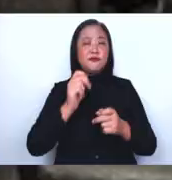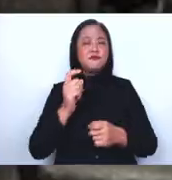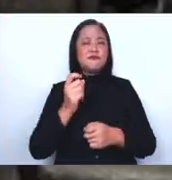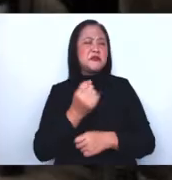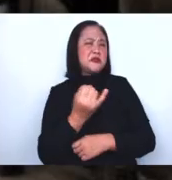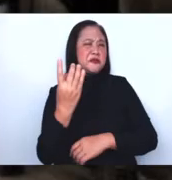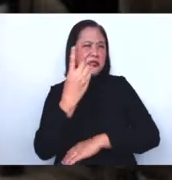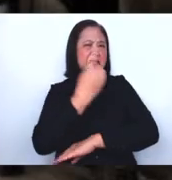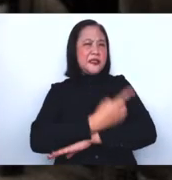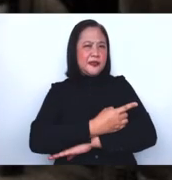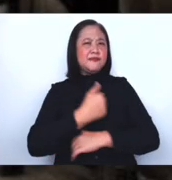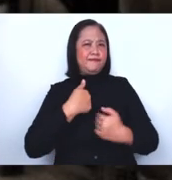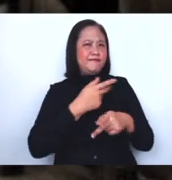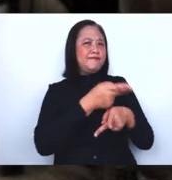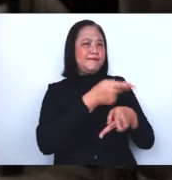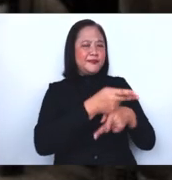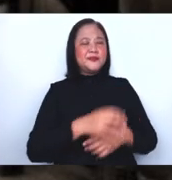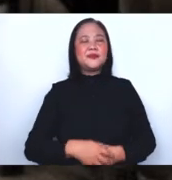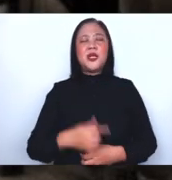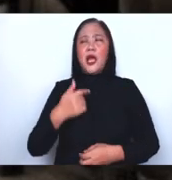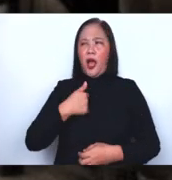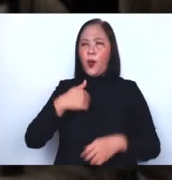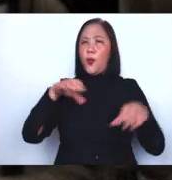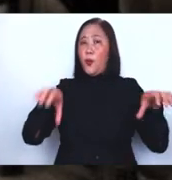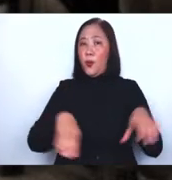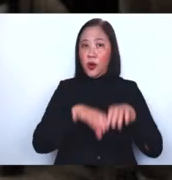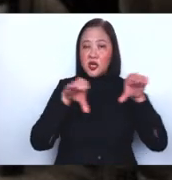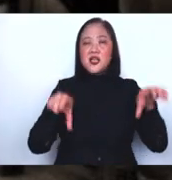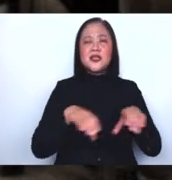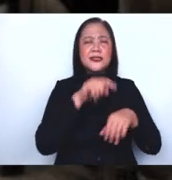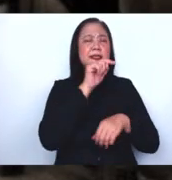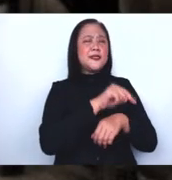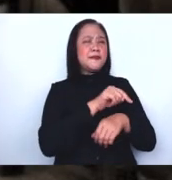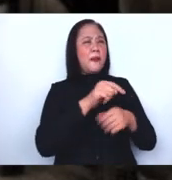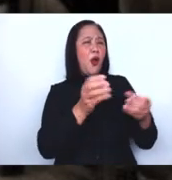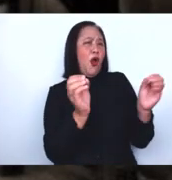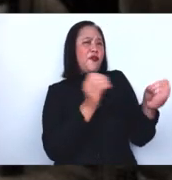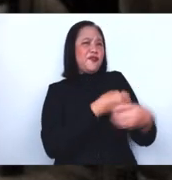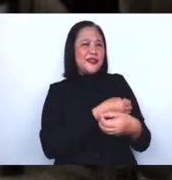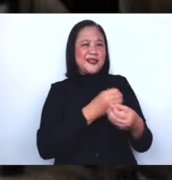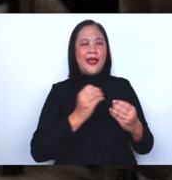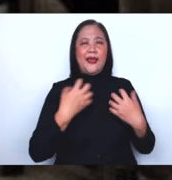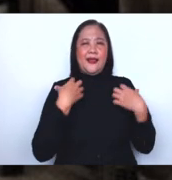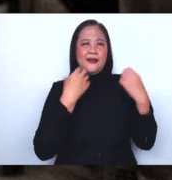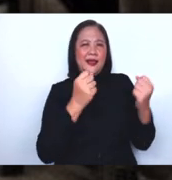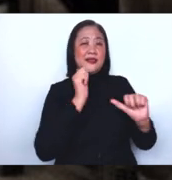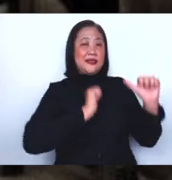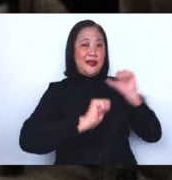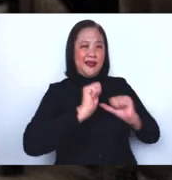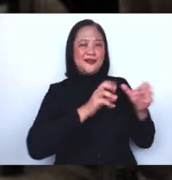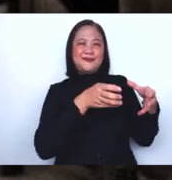days. I shall be working at this Bureau of Health and Science.